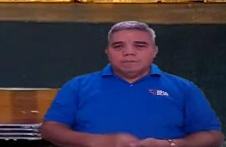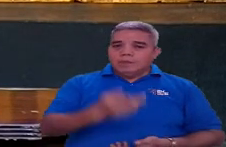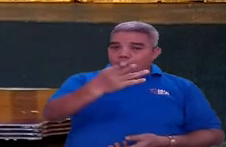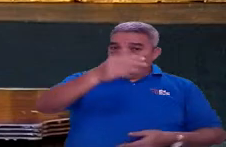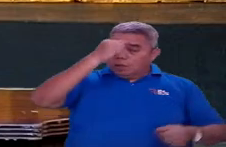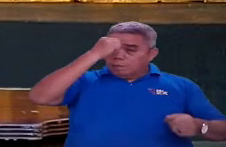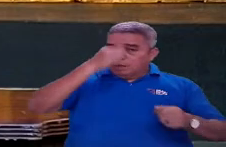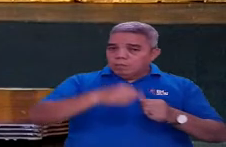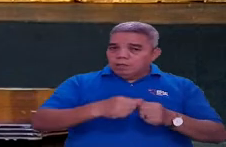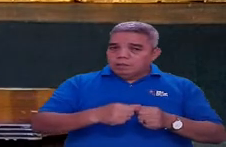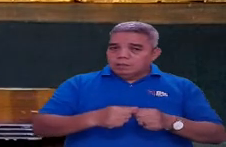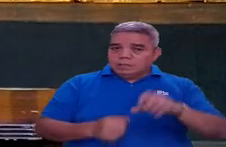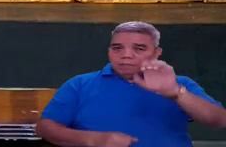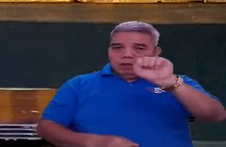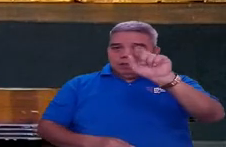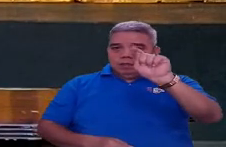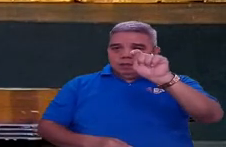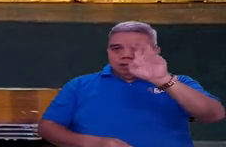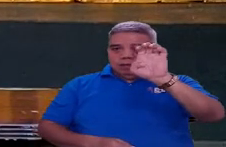You remember Stephen?